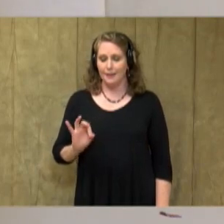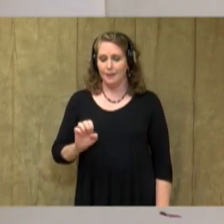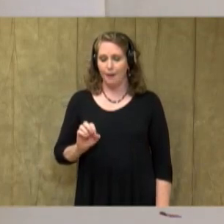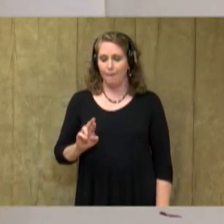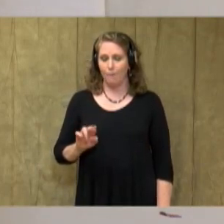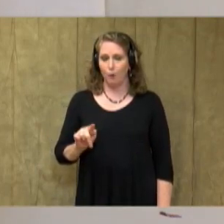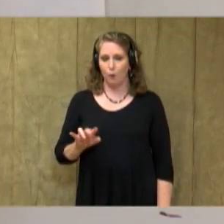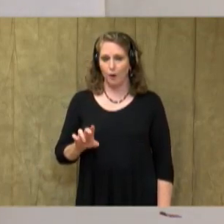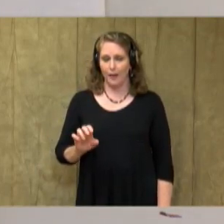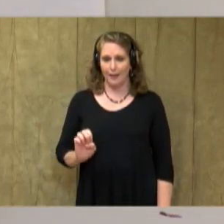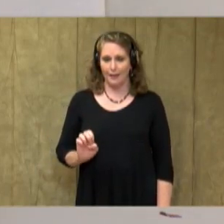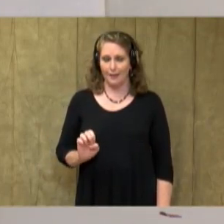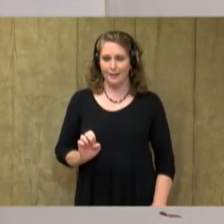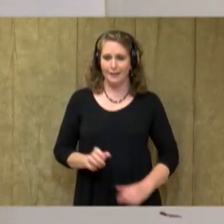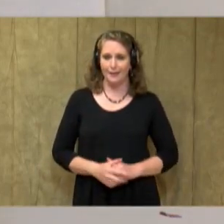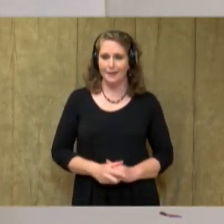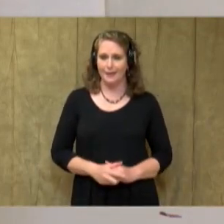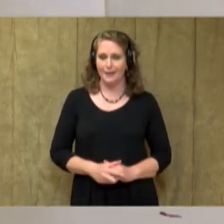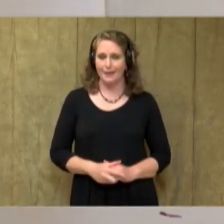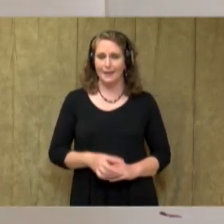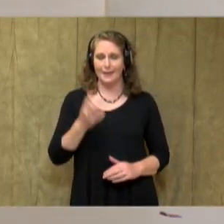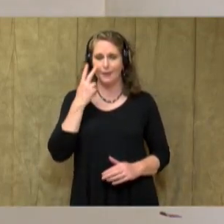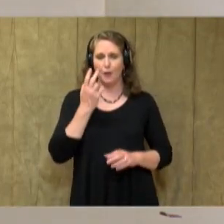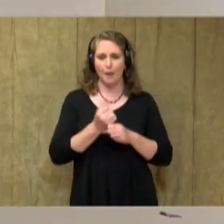Let's look and see if we can turn this into a number.